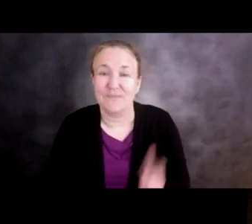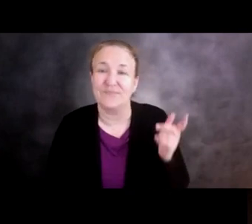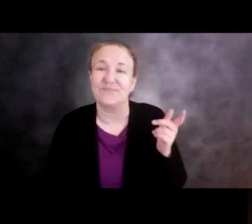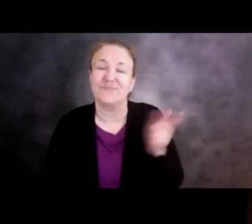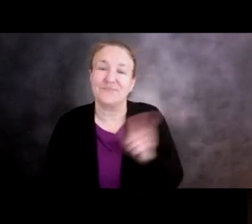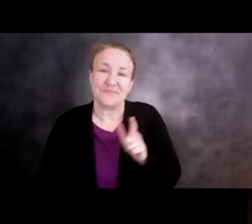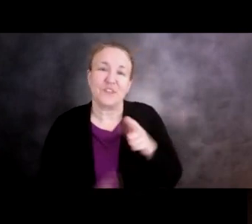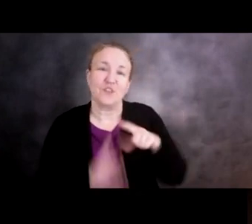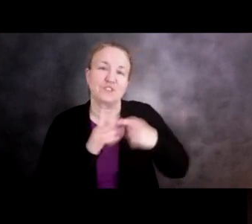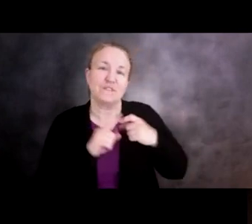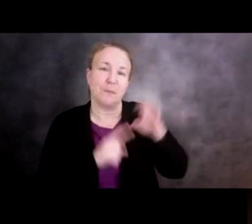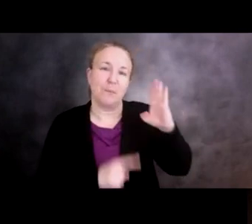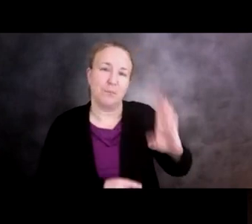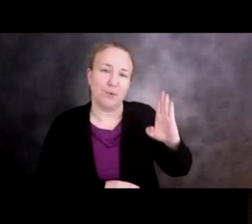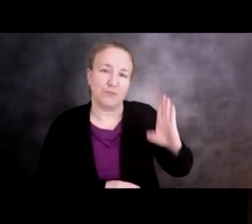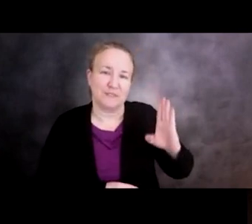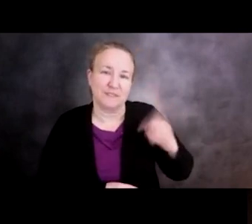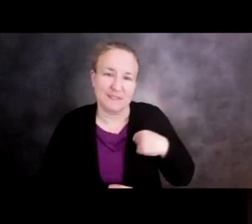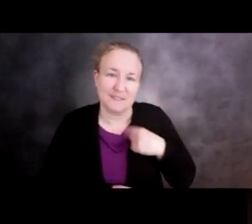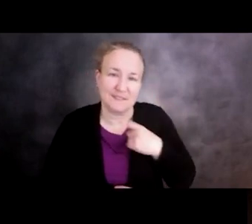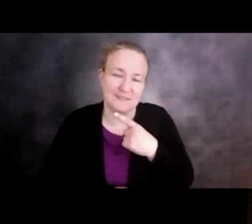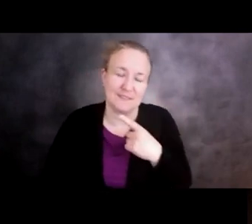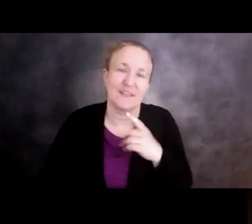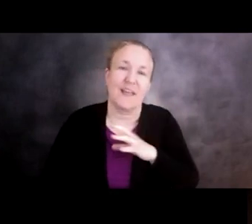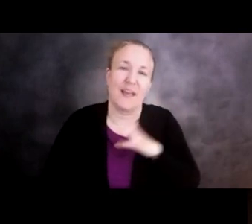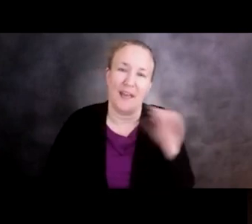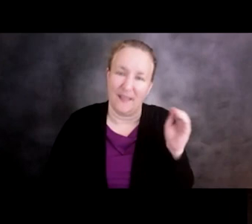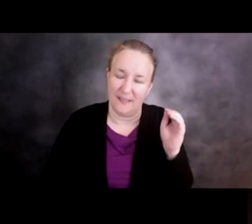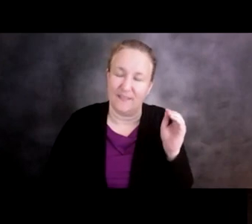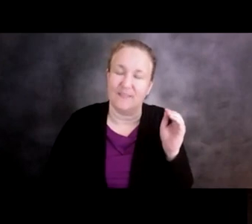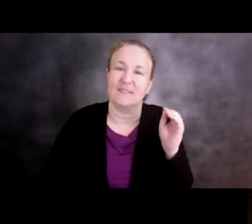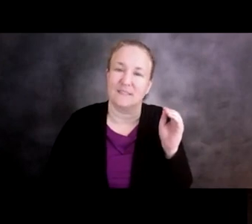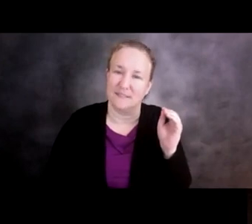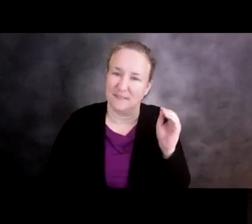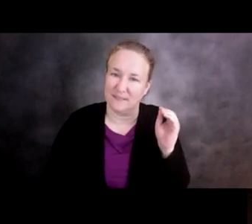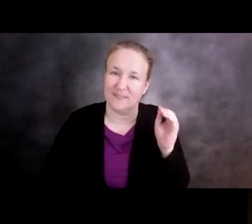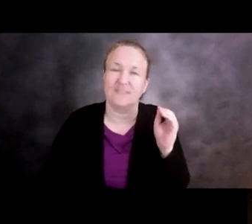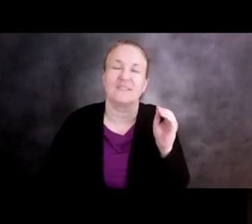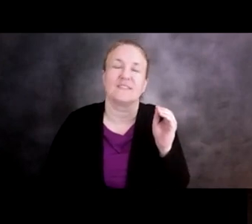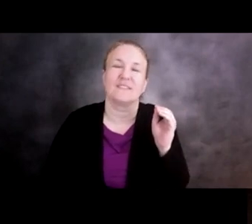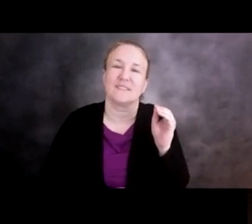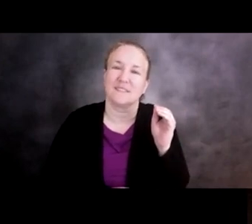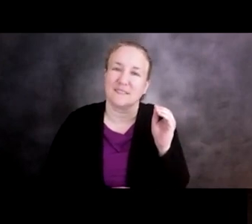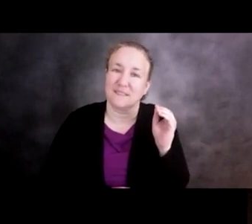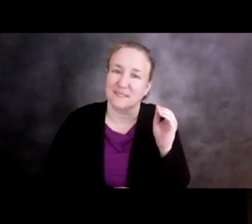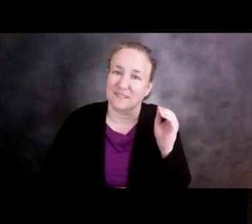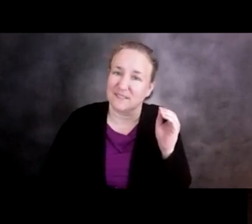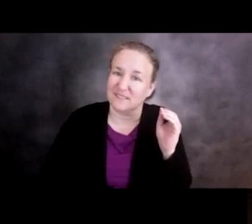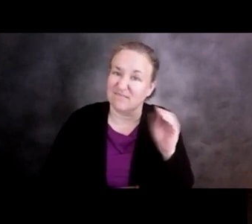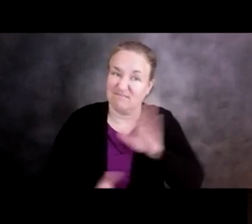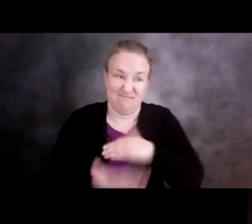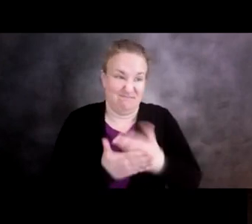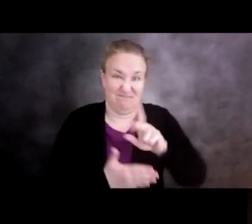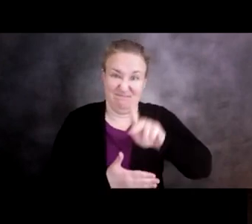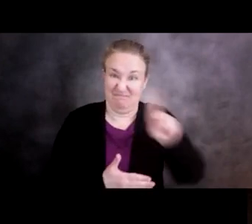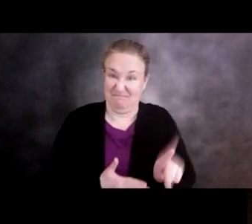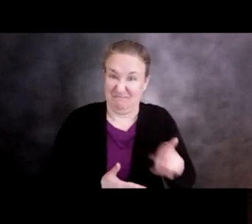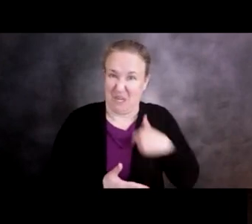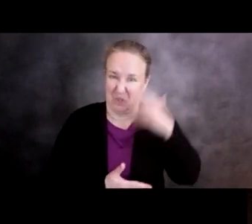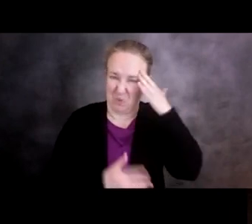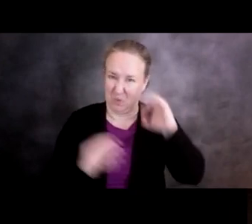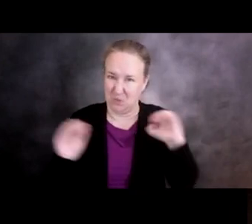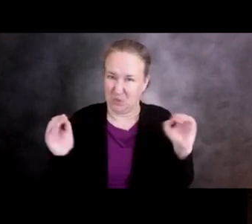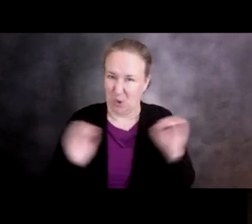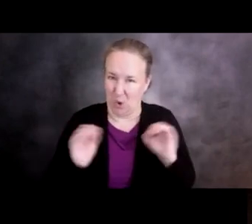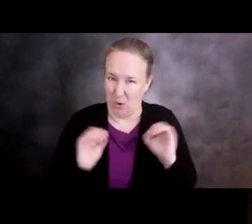So I'm originally from Boston, Massachusetts, and I didn't know anybody in Philadelphia, but when I